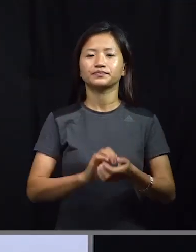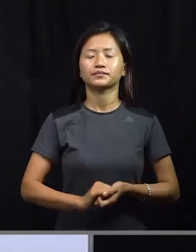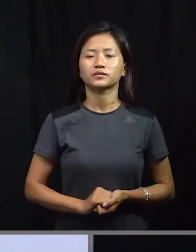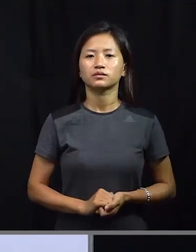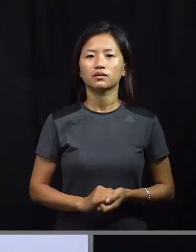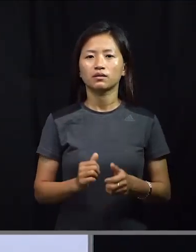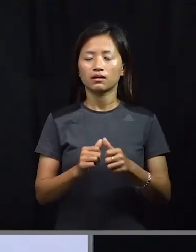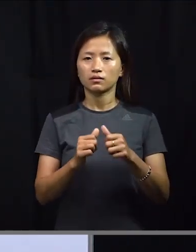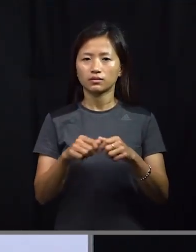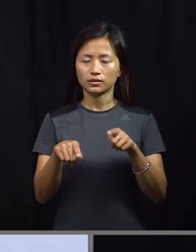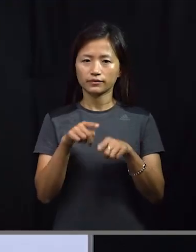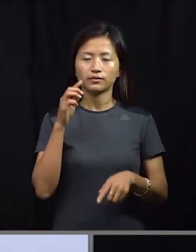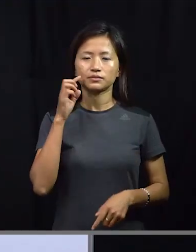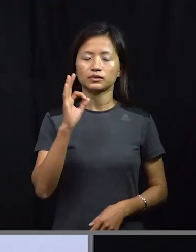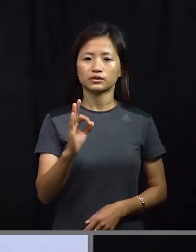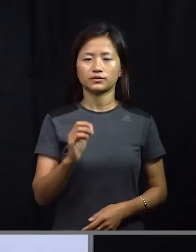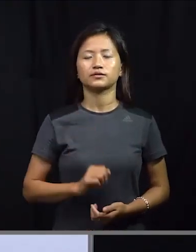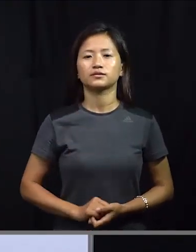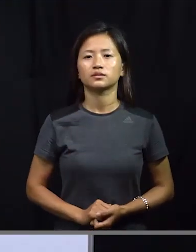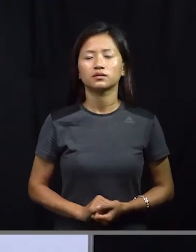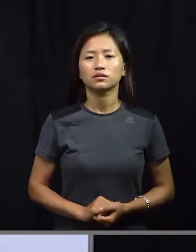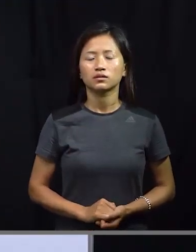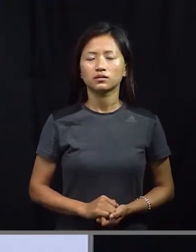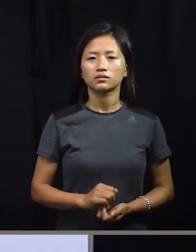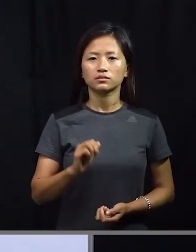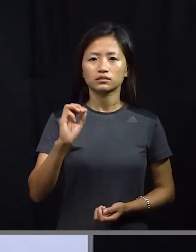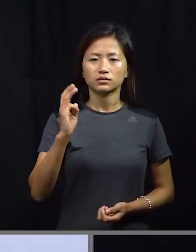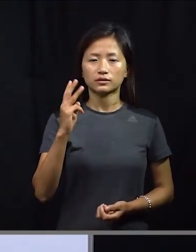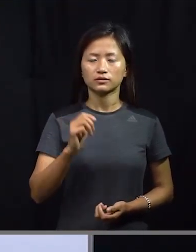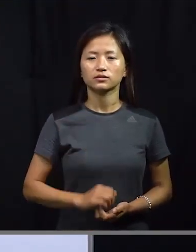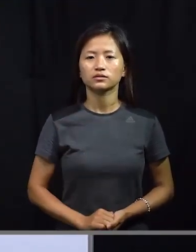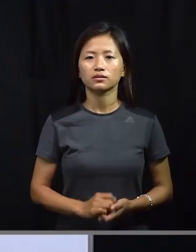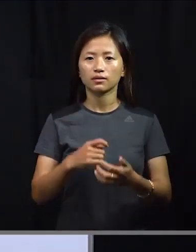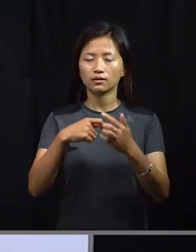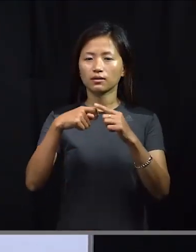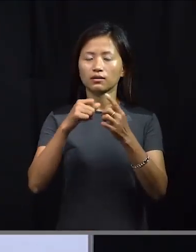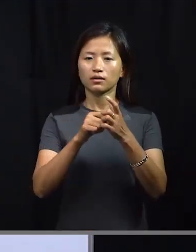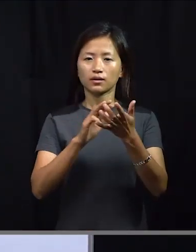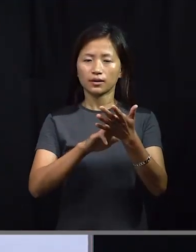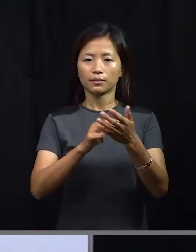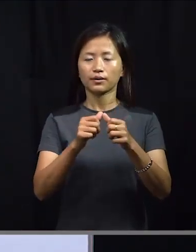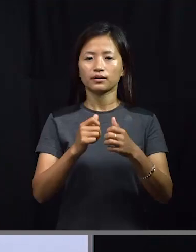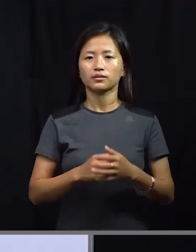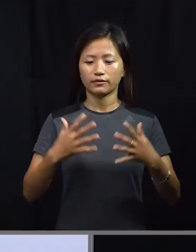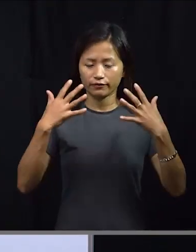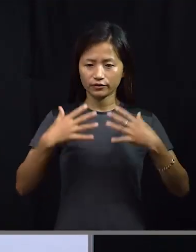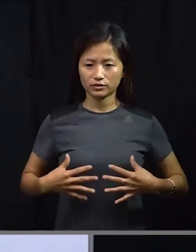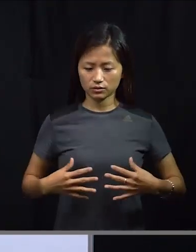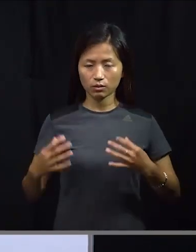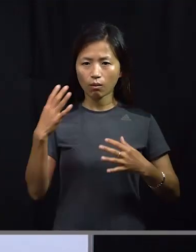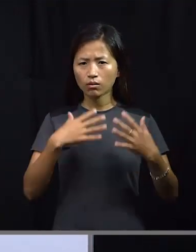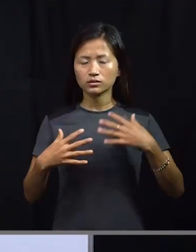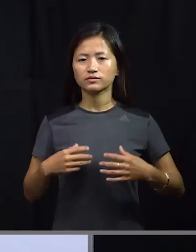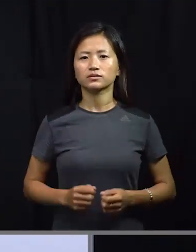so Artha is also very important here. The next is called as Kama. Okay, Kama means the physical desires.